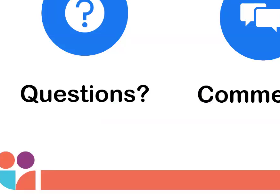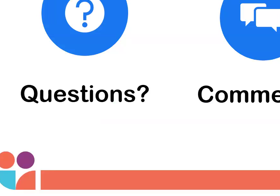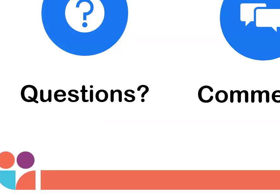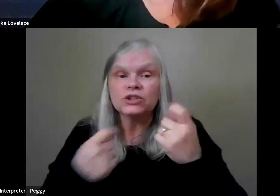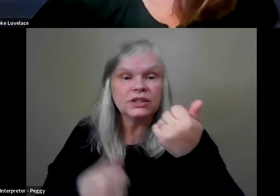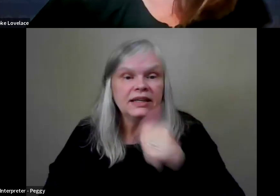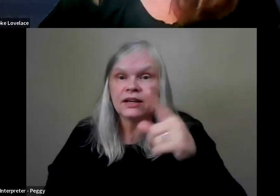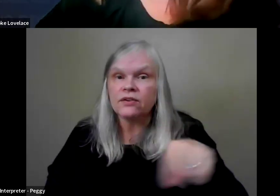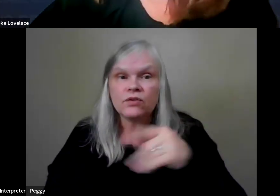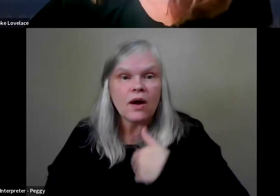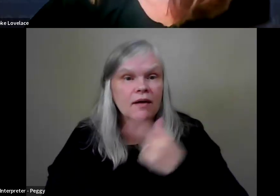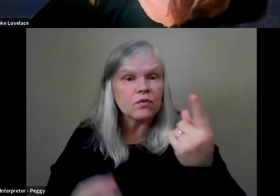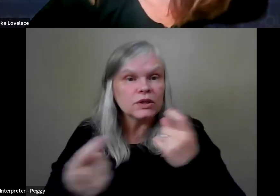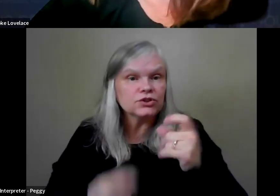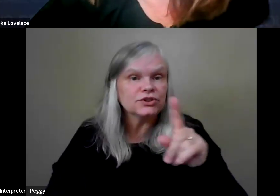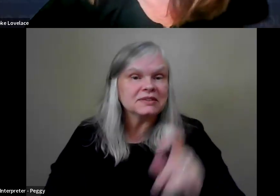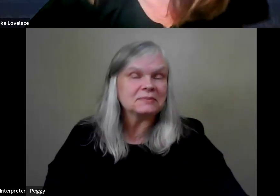any.